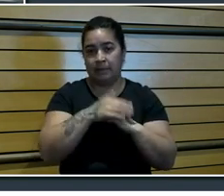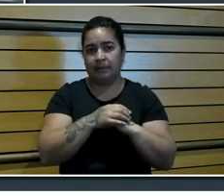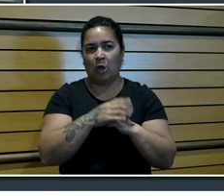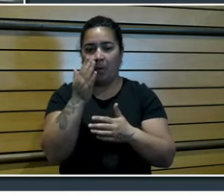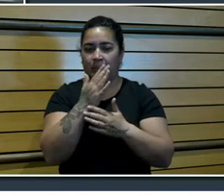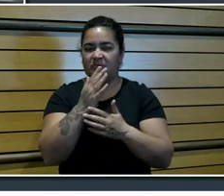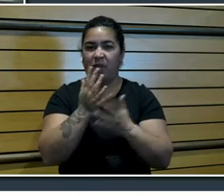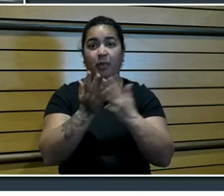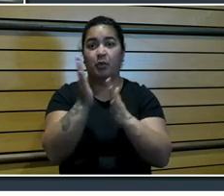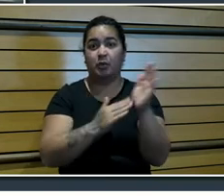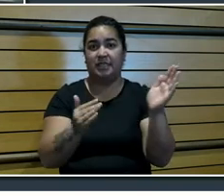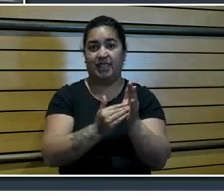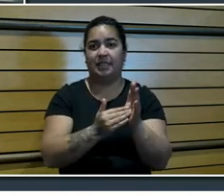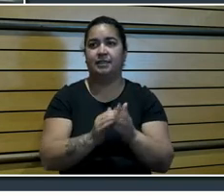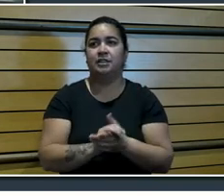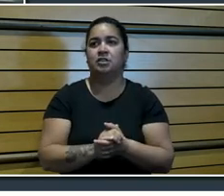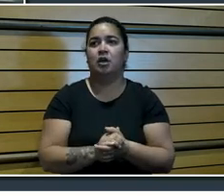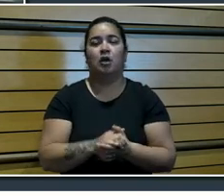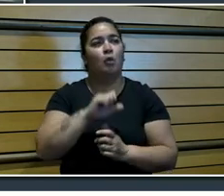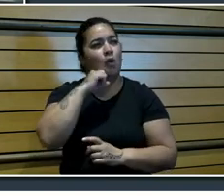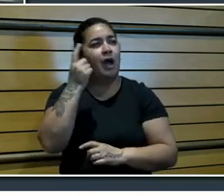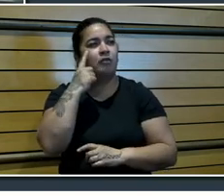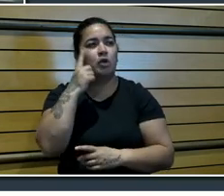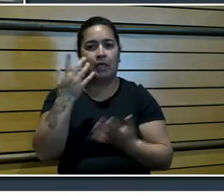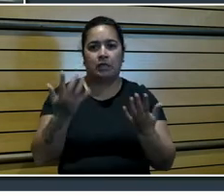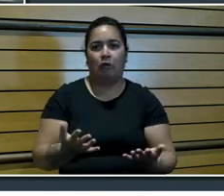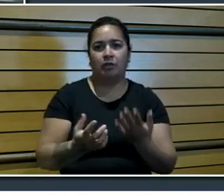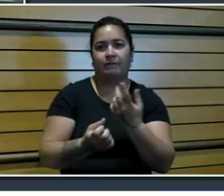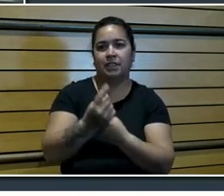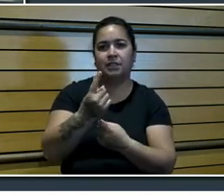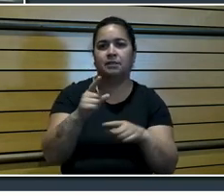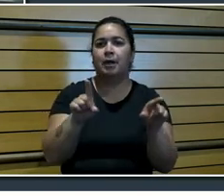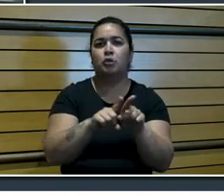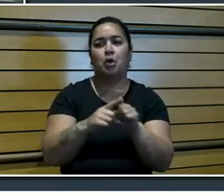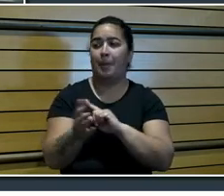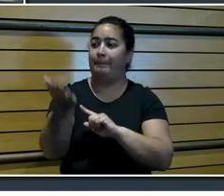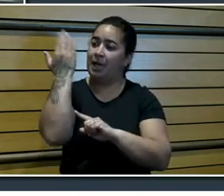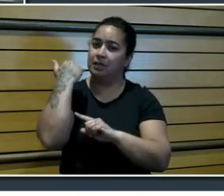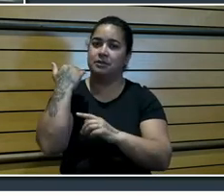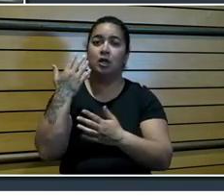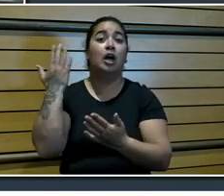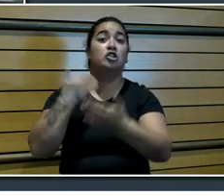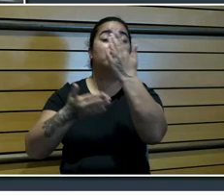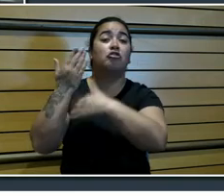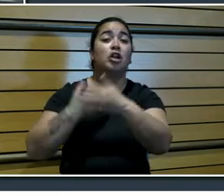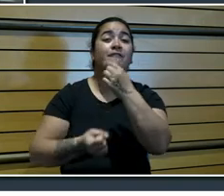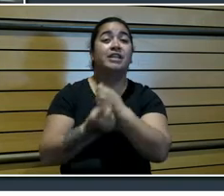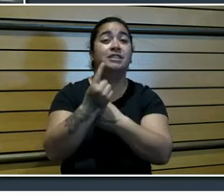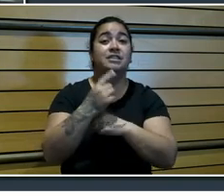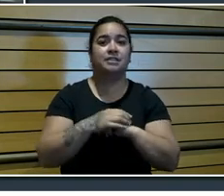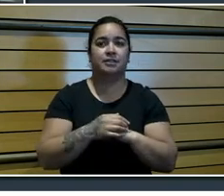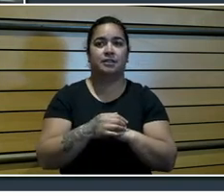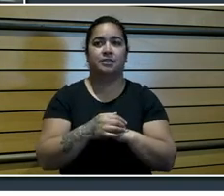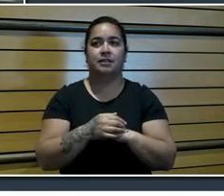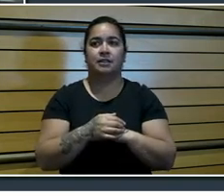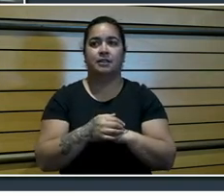we talk about, we'll look at certain current events, but also looking at past historical events. And just really not only getting a youth perspective, though that is